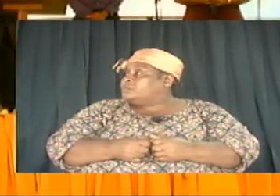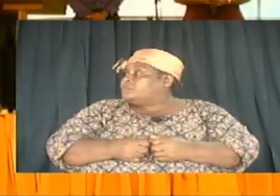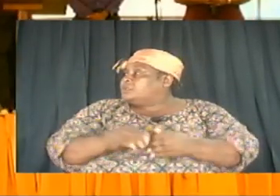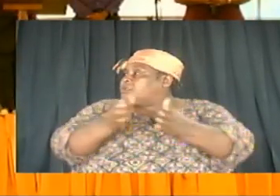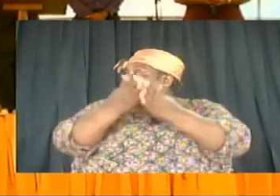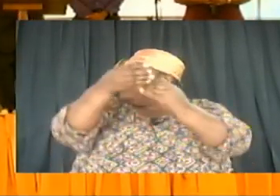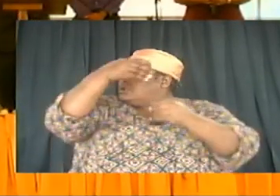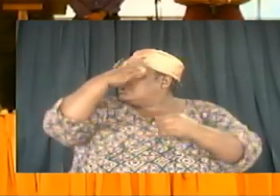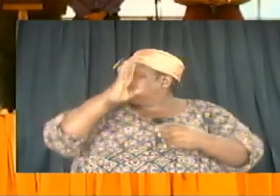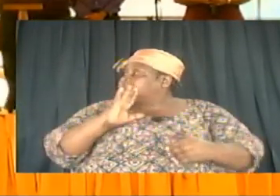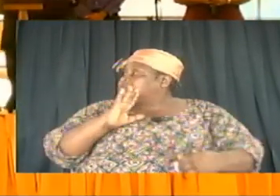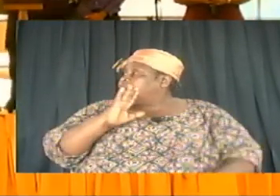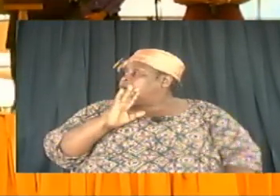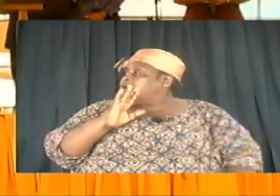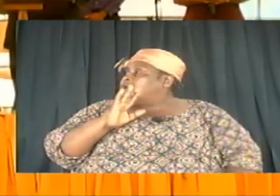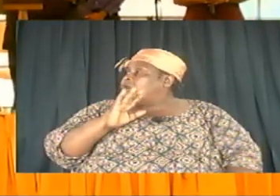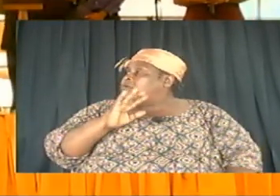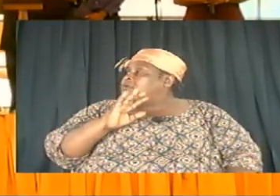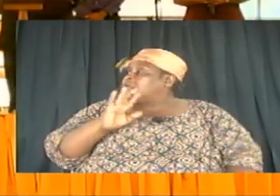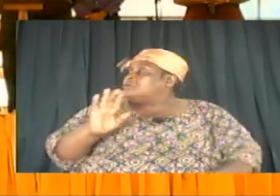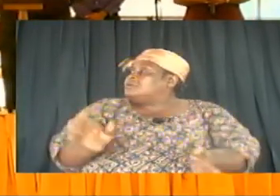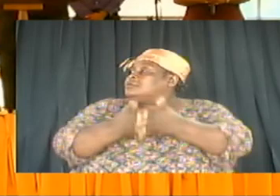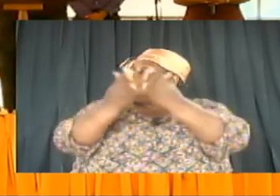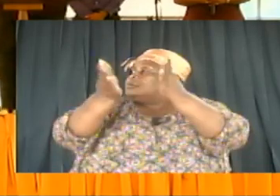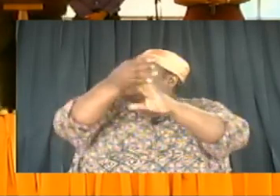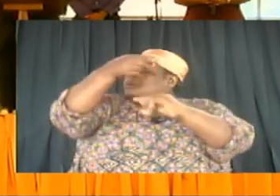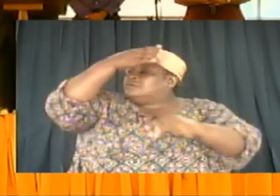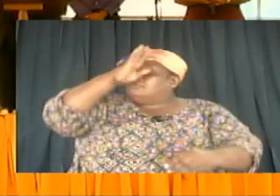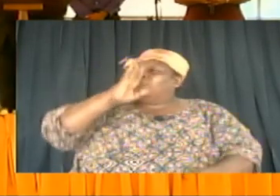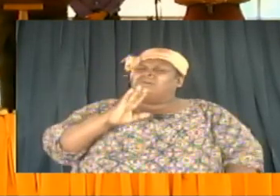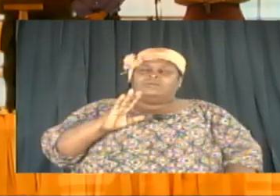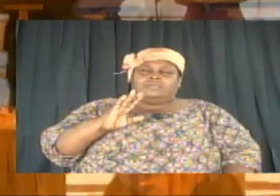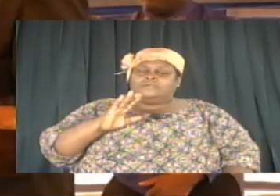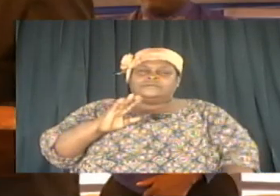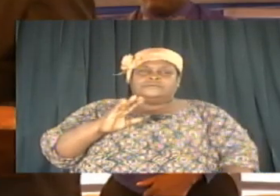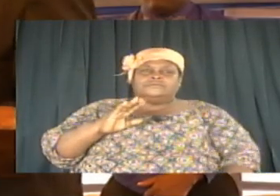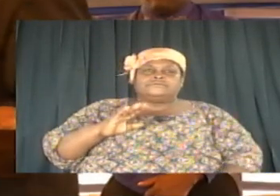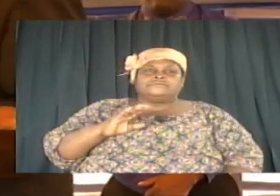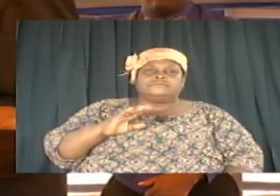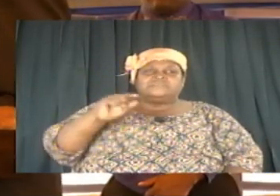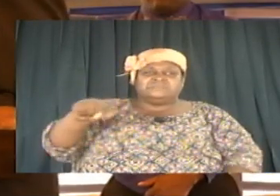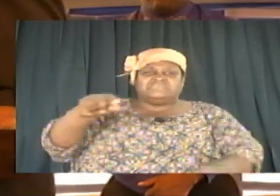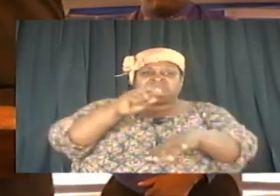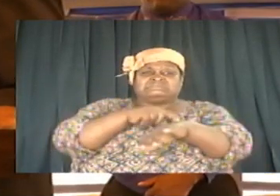Praise God. Praise God. At this time, we're going to be